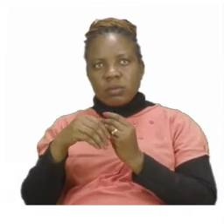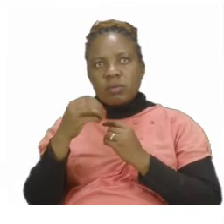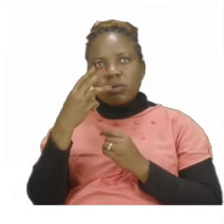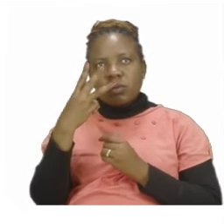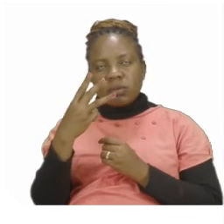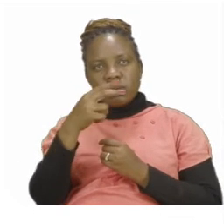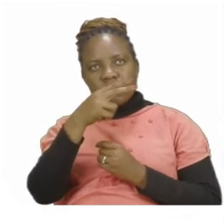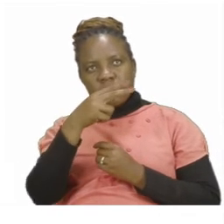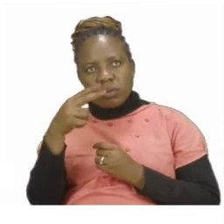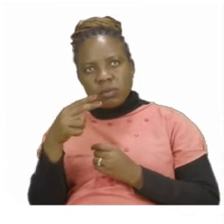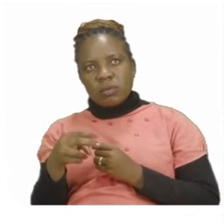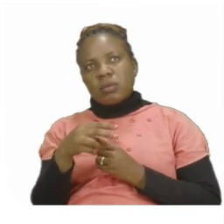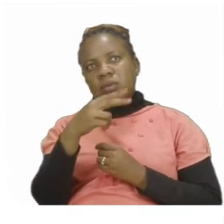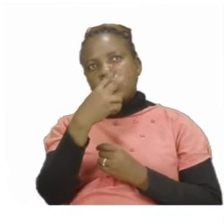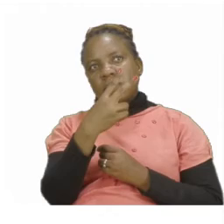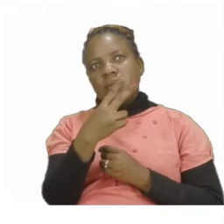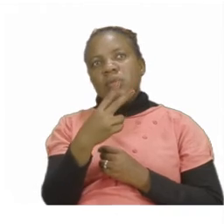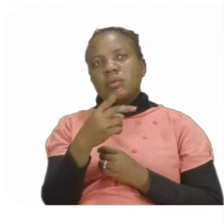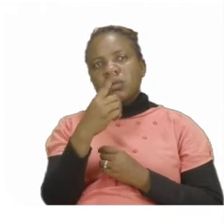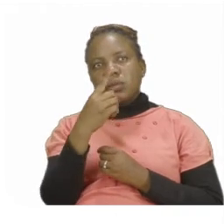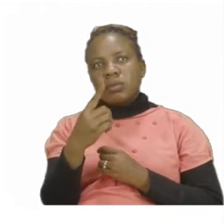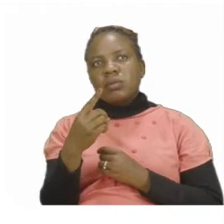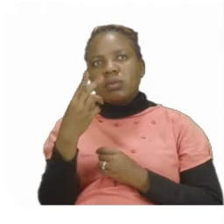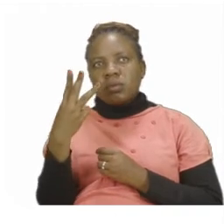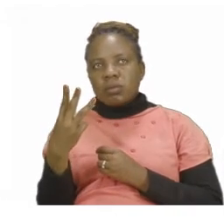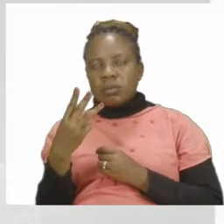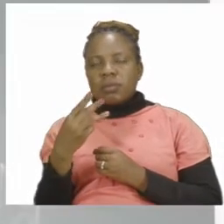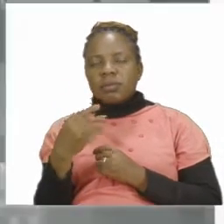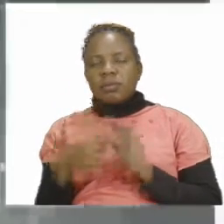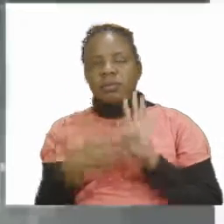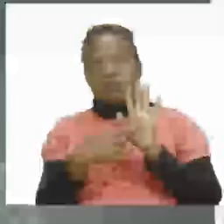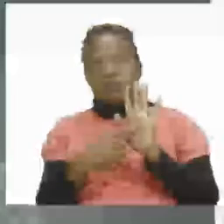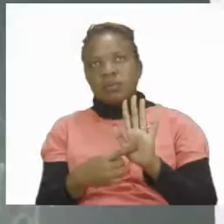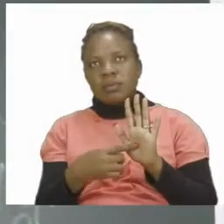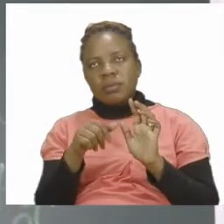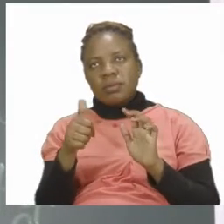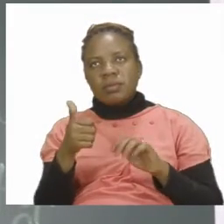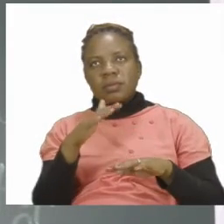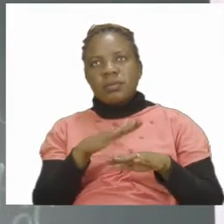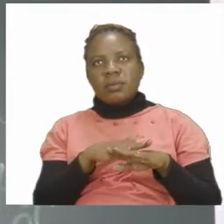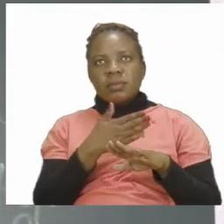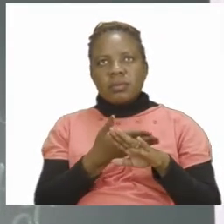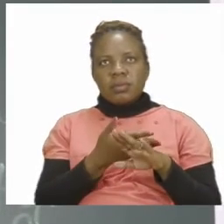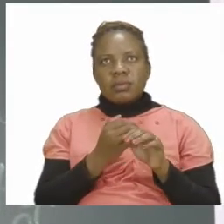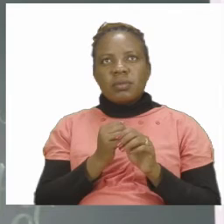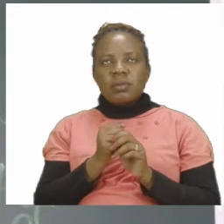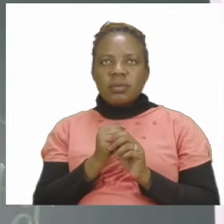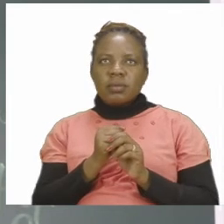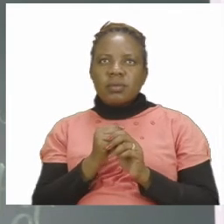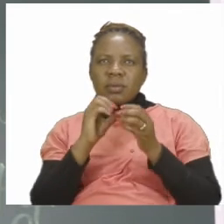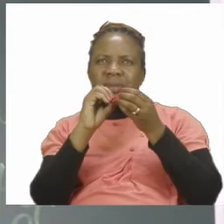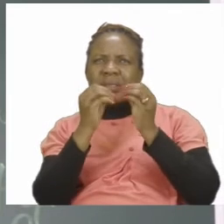Let's quickly do one together. So I have done one on the board for you all the way up